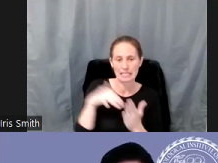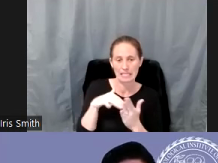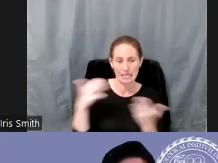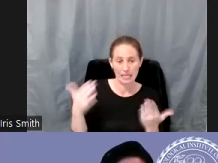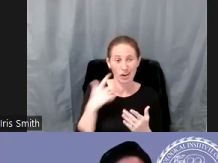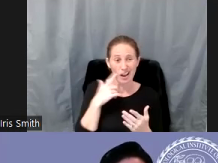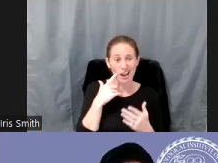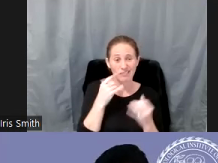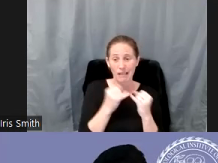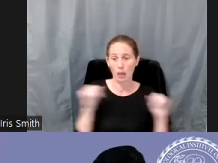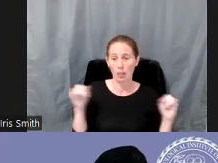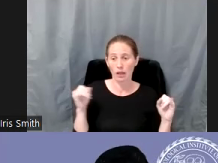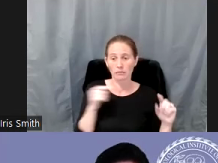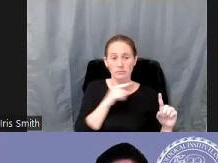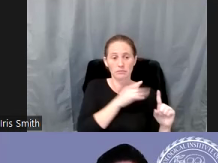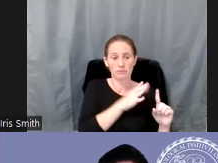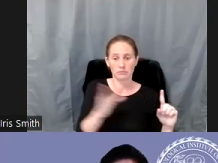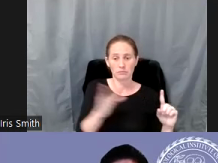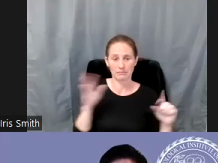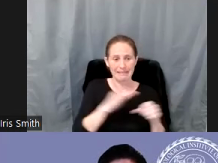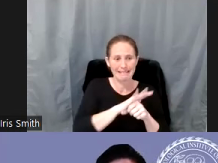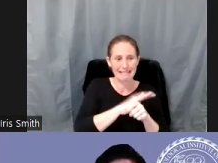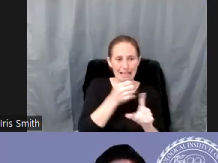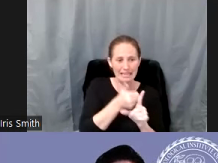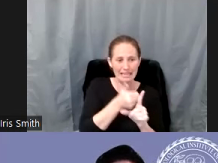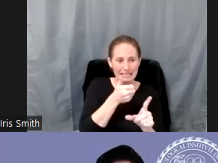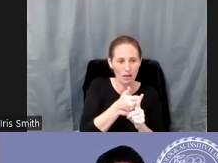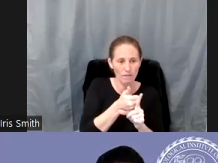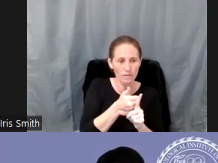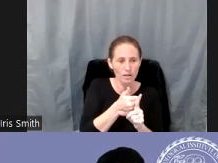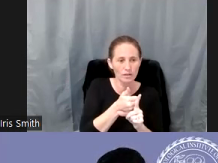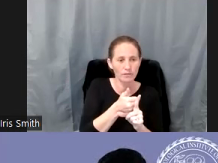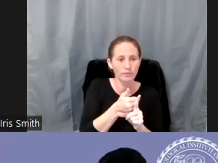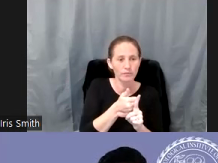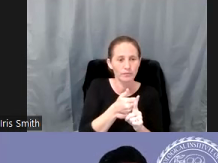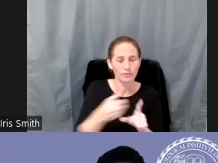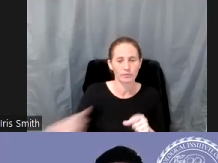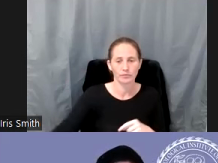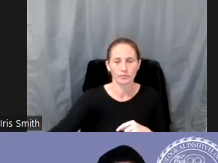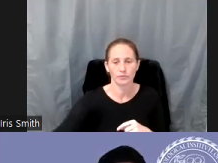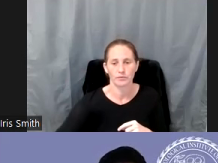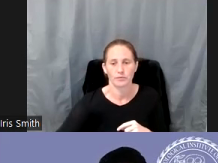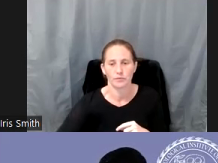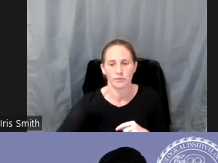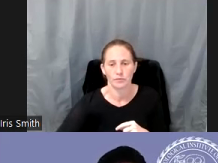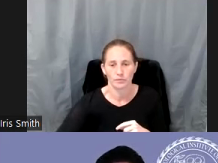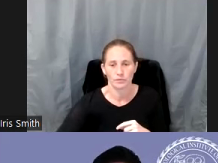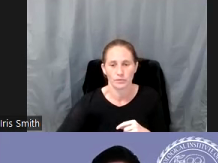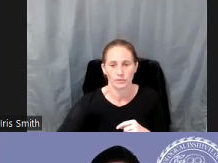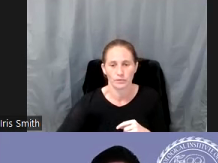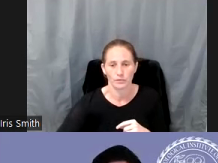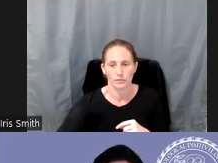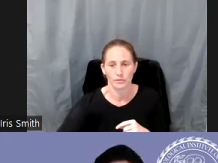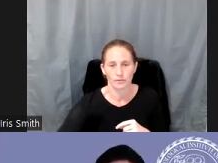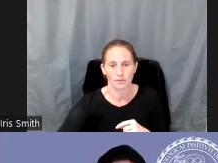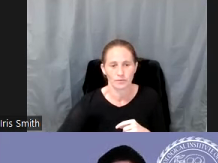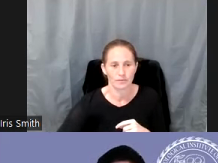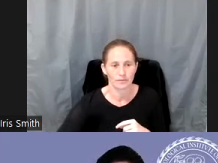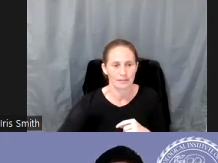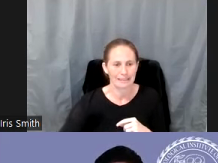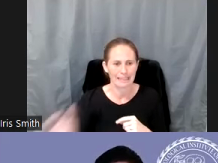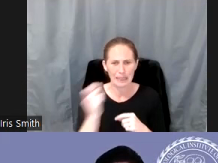outline the site itself, the main site. There's actually, it's a relatively odd place for